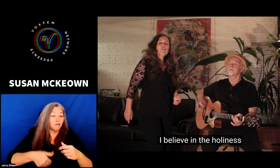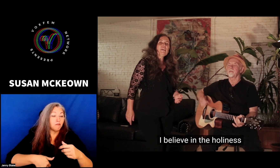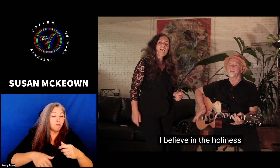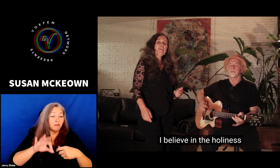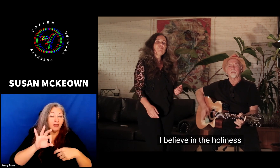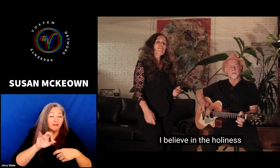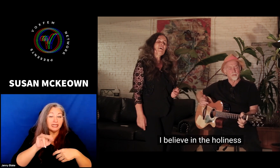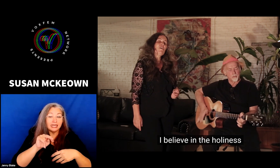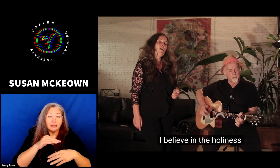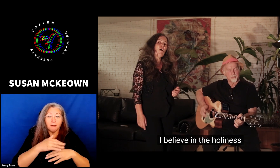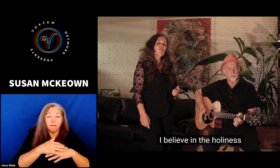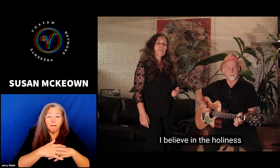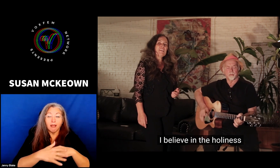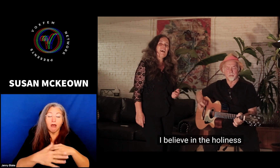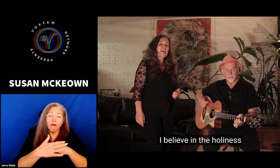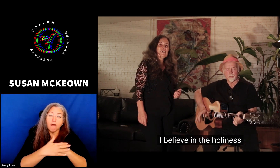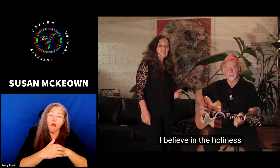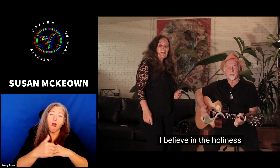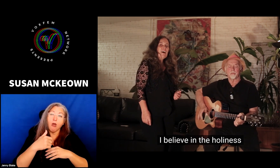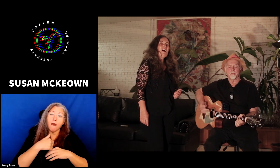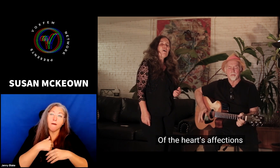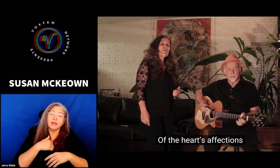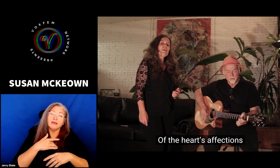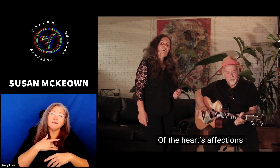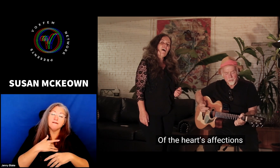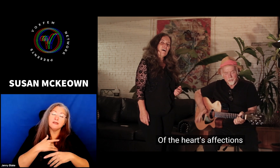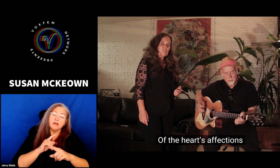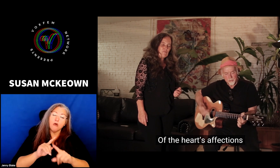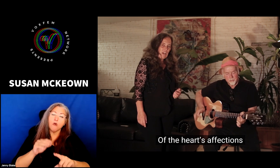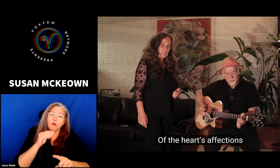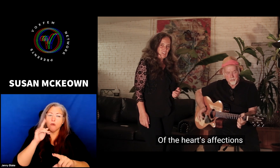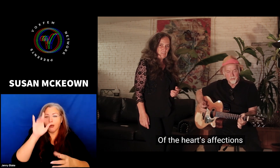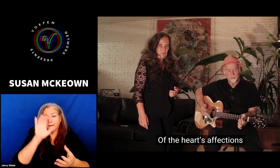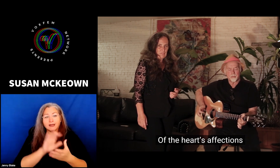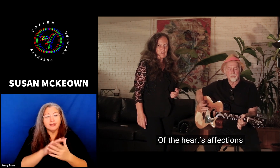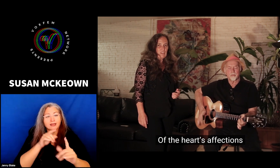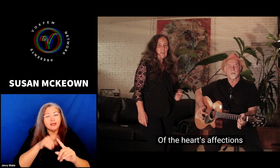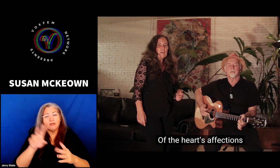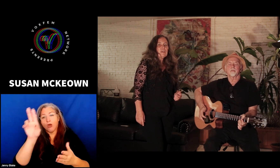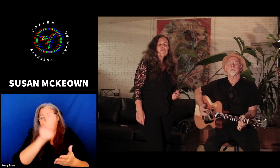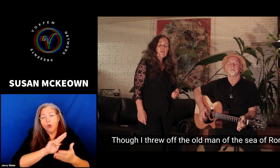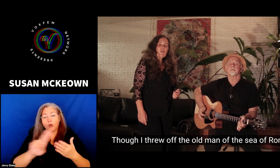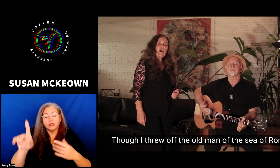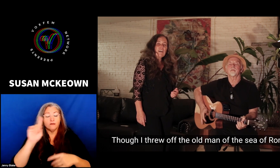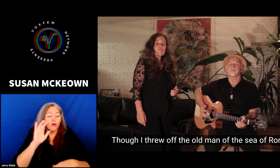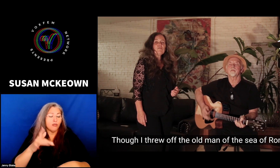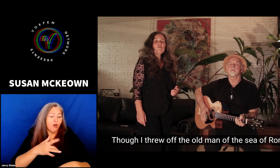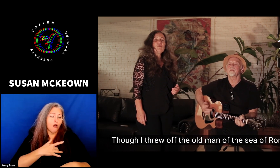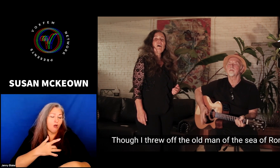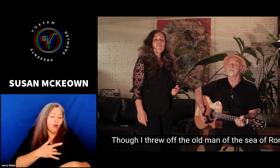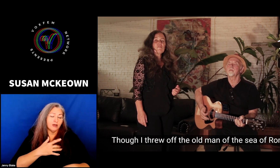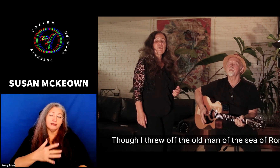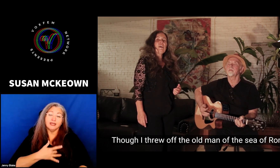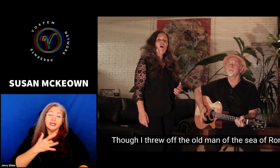home. I believe in the holiness of the heart's affection. And though I